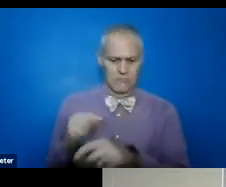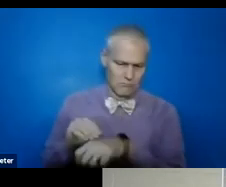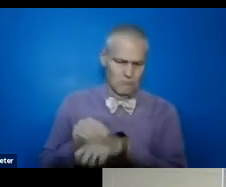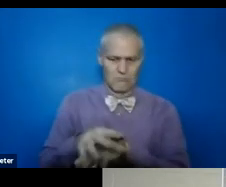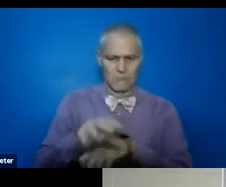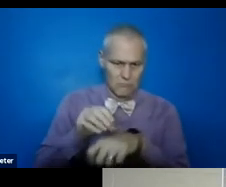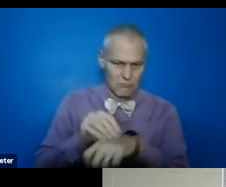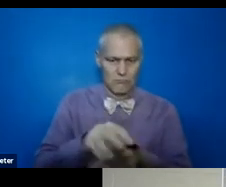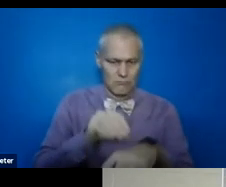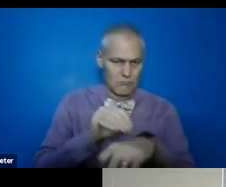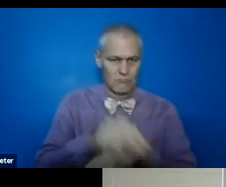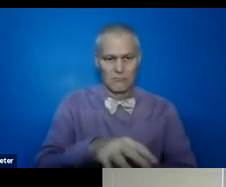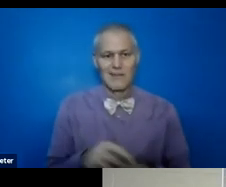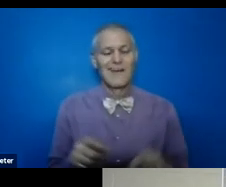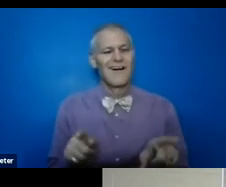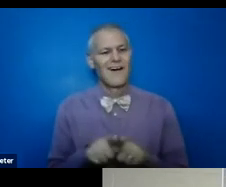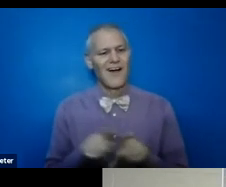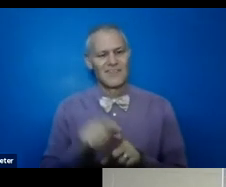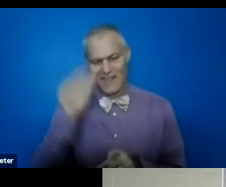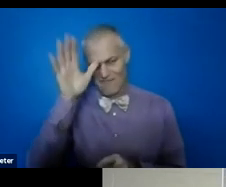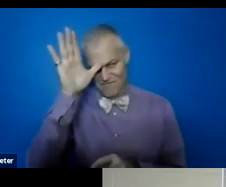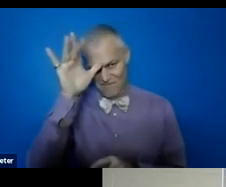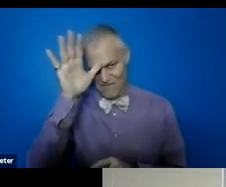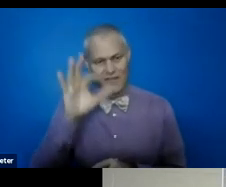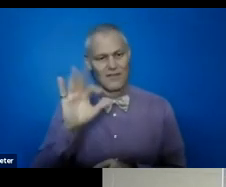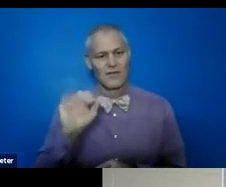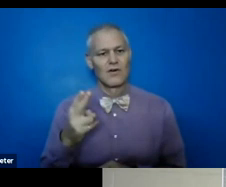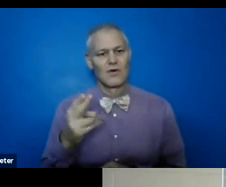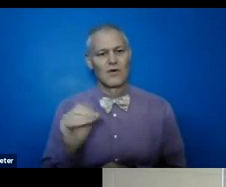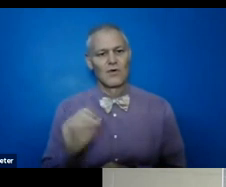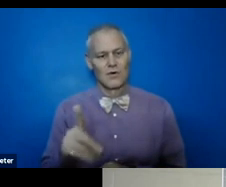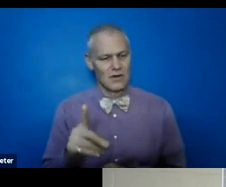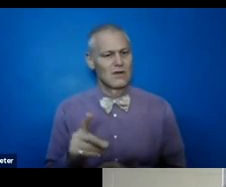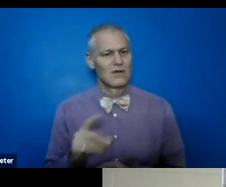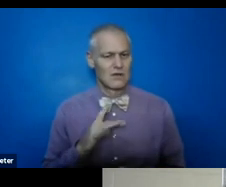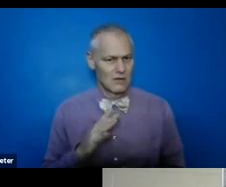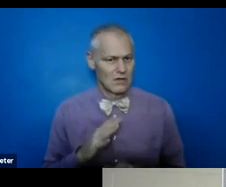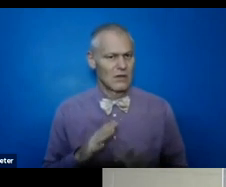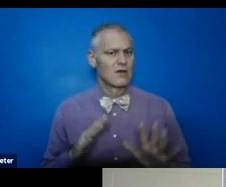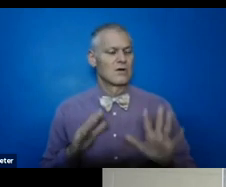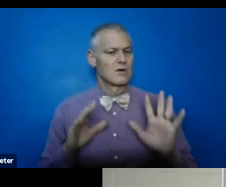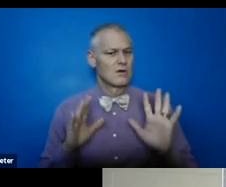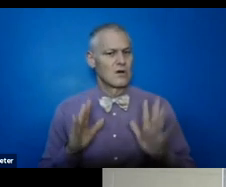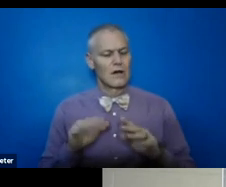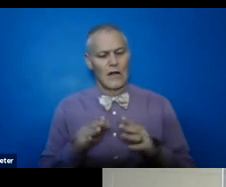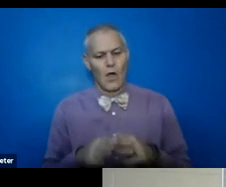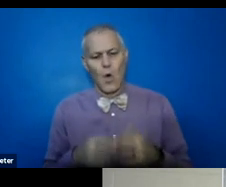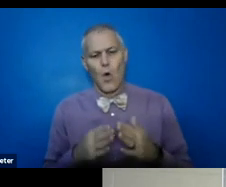that happens there. And also the fatherhood thing has been so useful as an entryway, or like